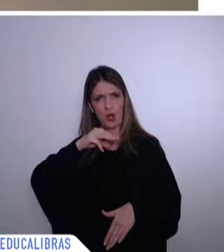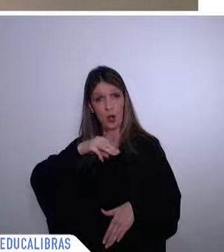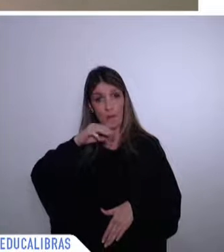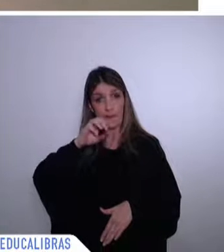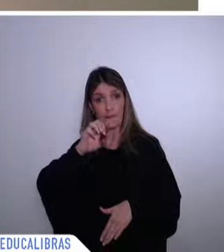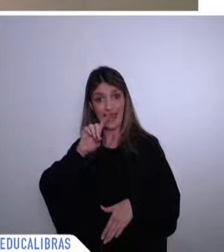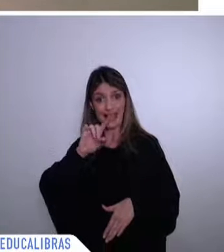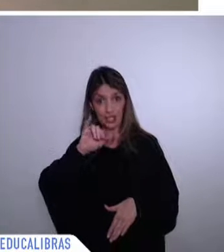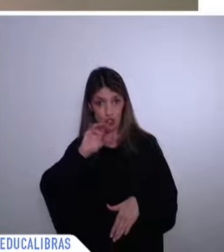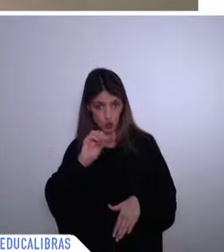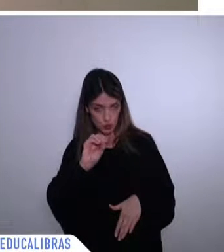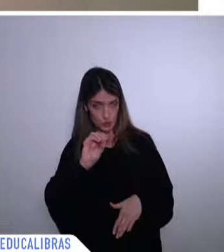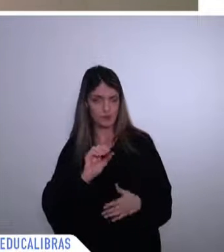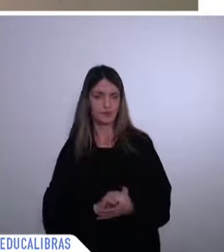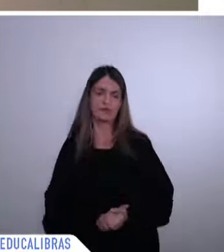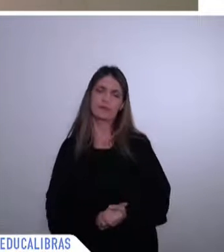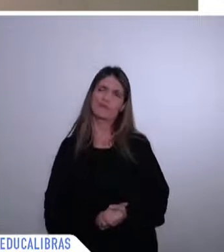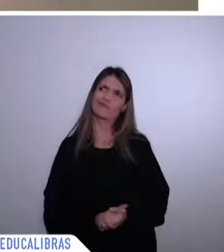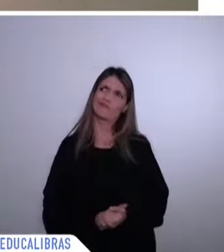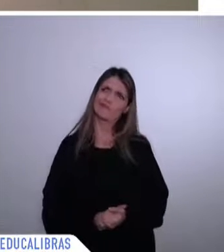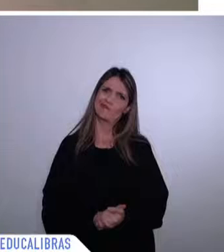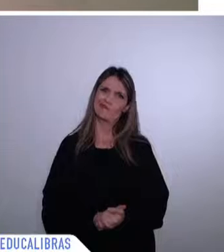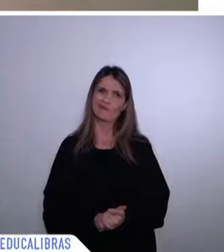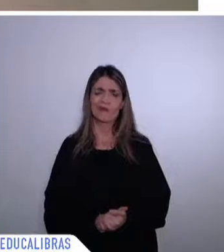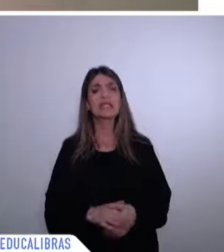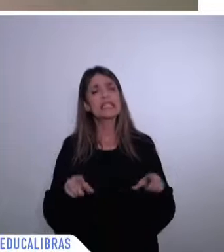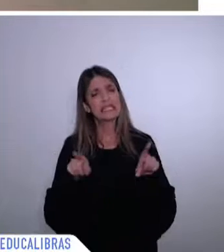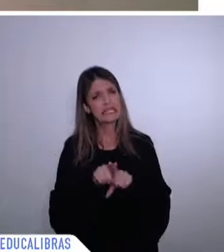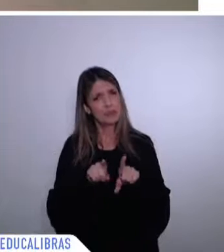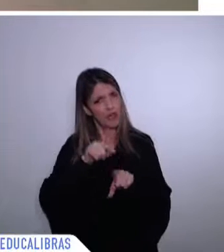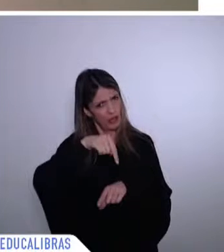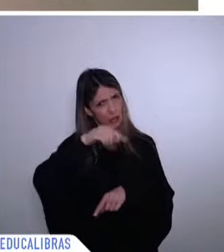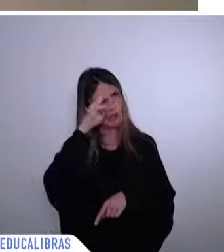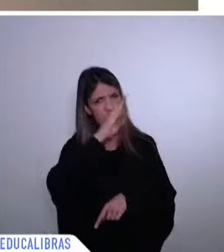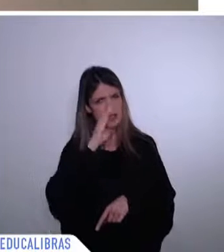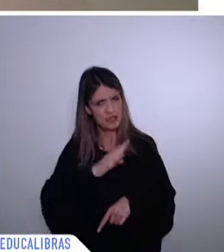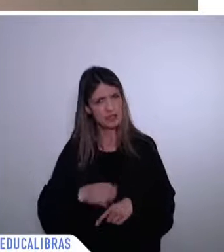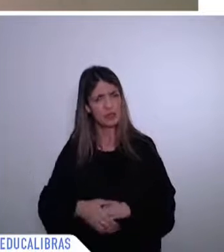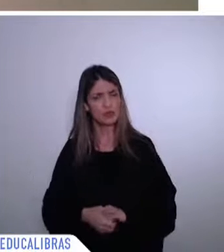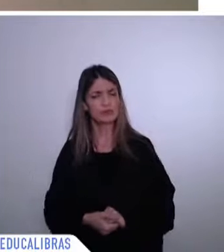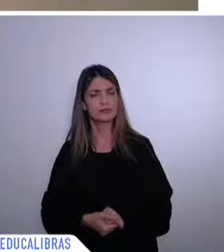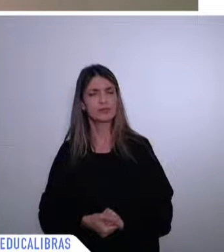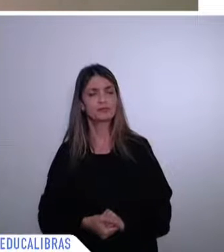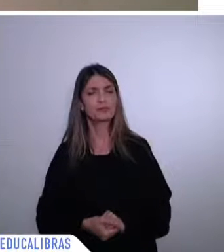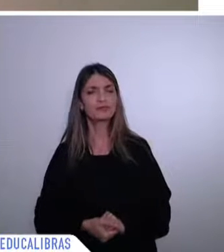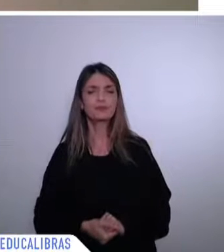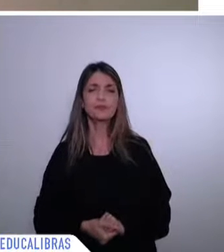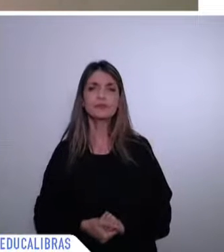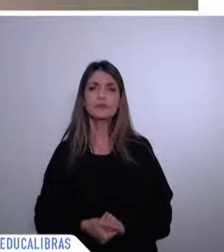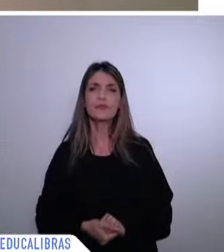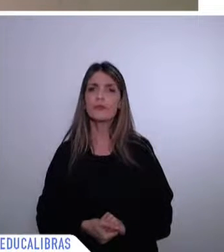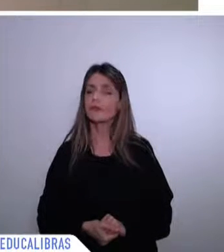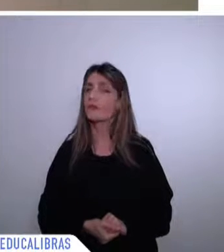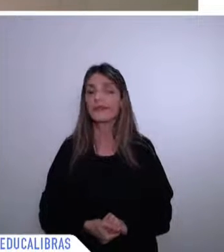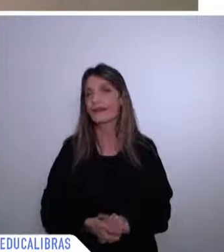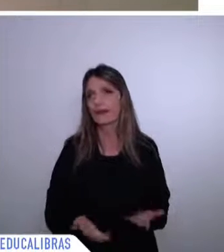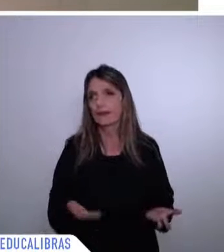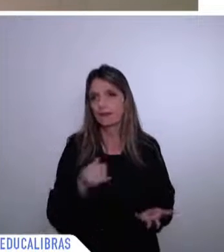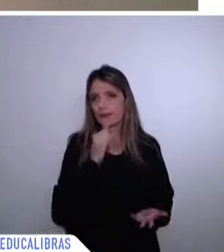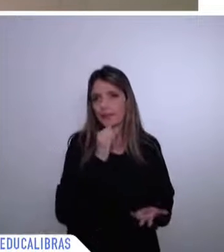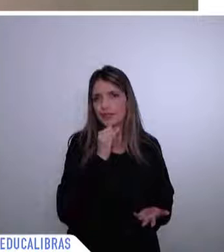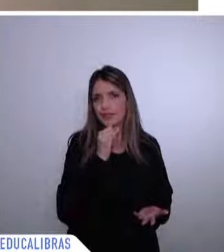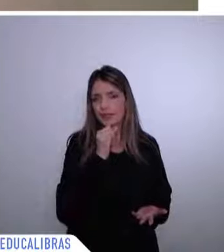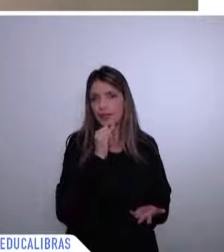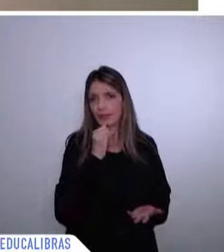Brazil is that non-wage costs are very high. So the kind of social security contributions, the income taxes, etc., are very